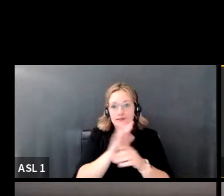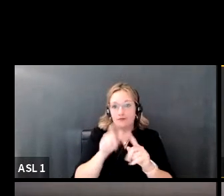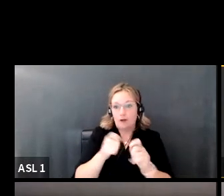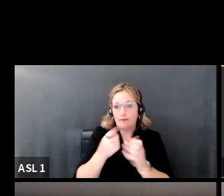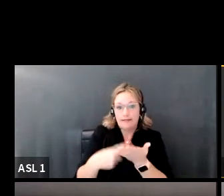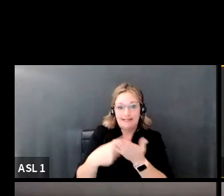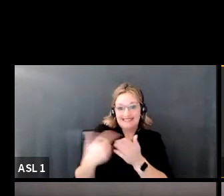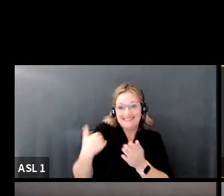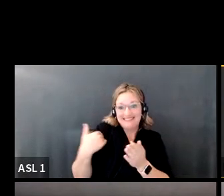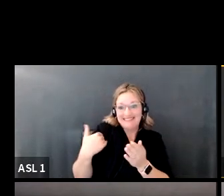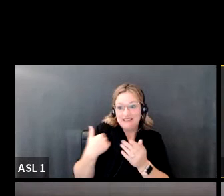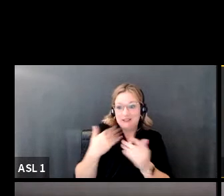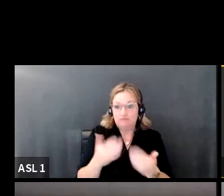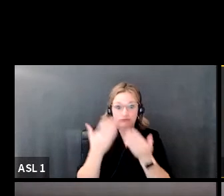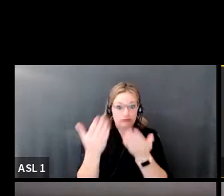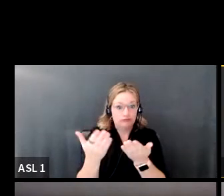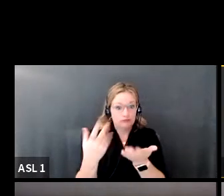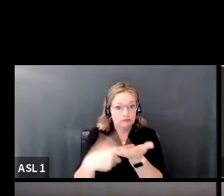minutes